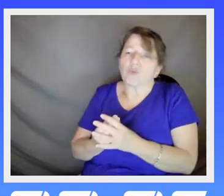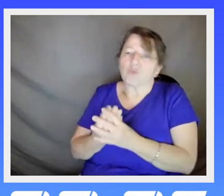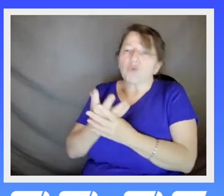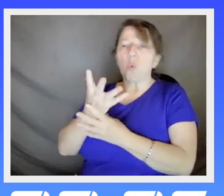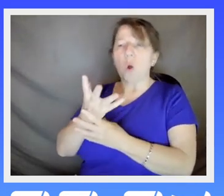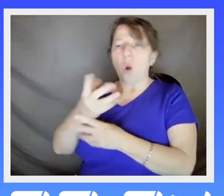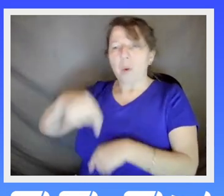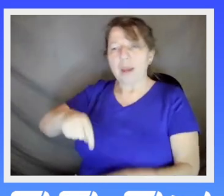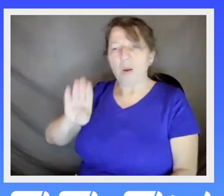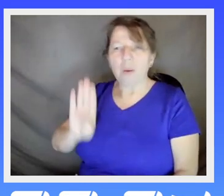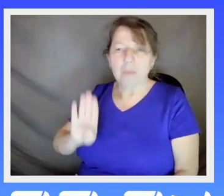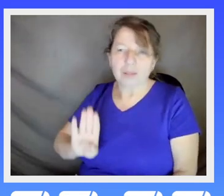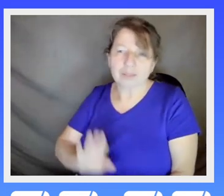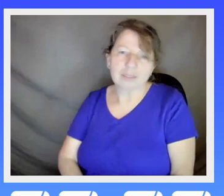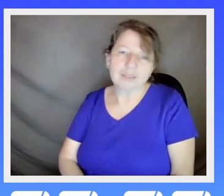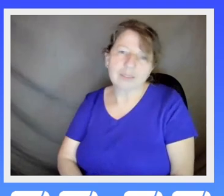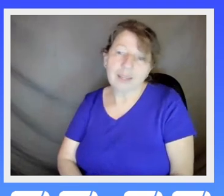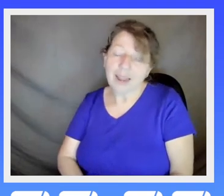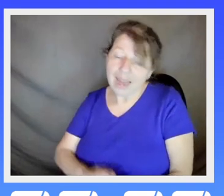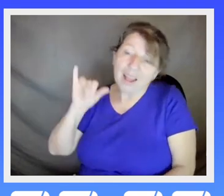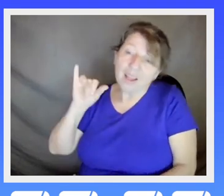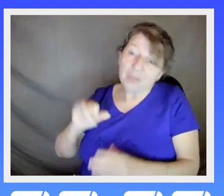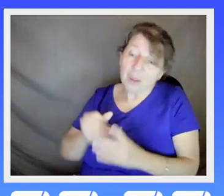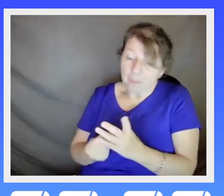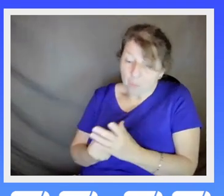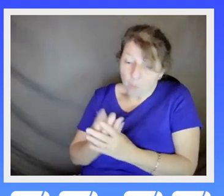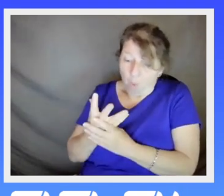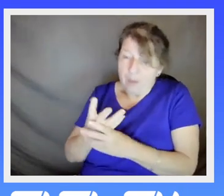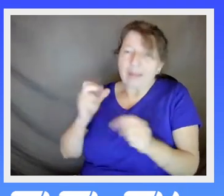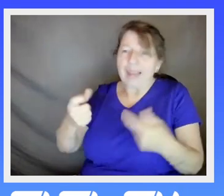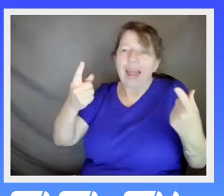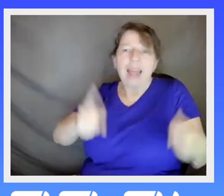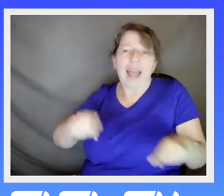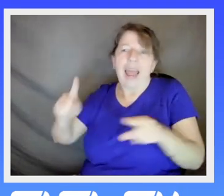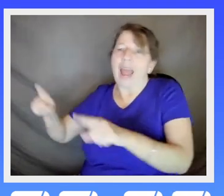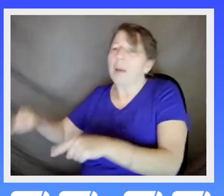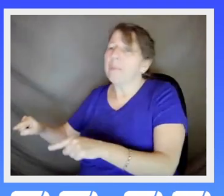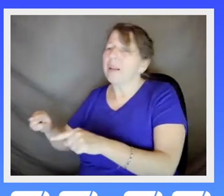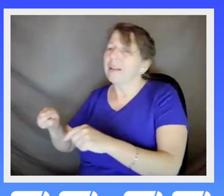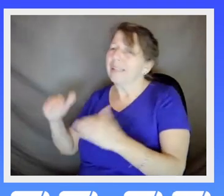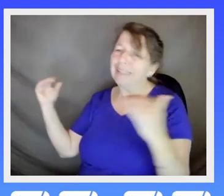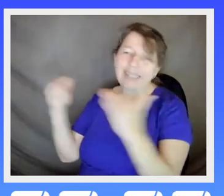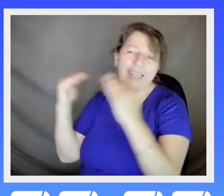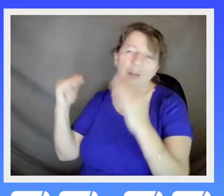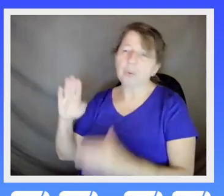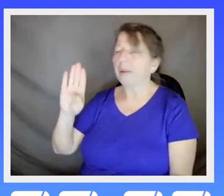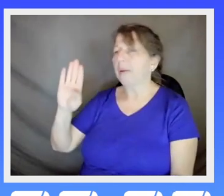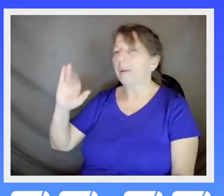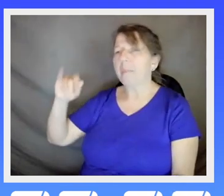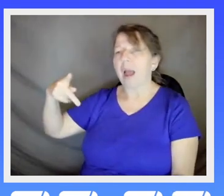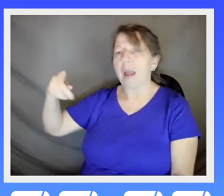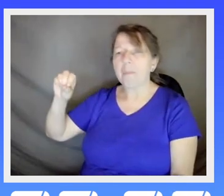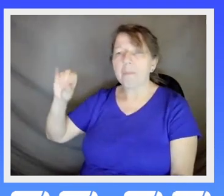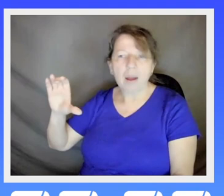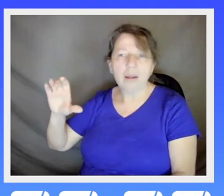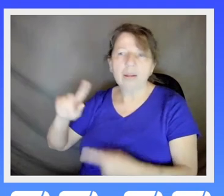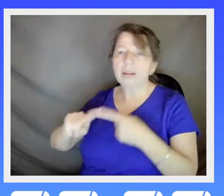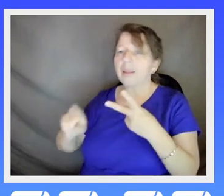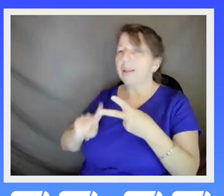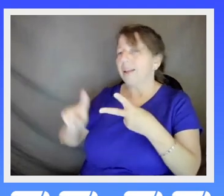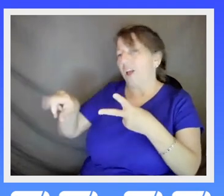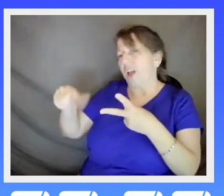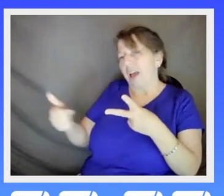thriving spaces are equitably distributed to BIPOC artists, to those who typically don't find themselves in those